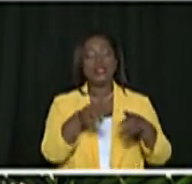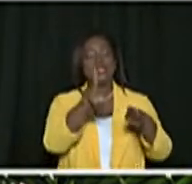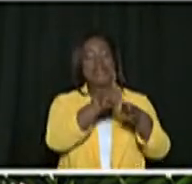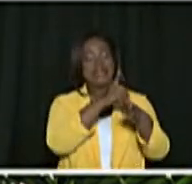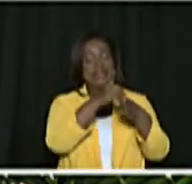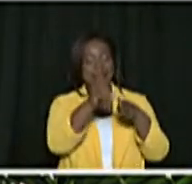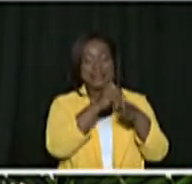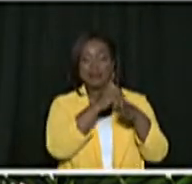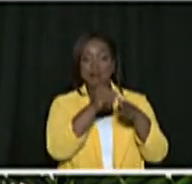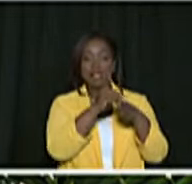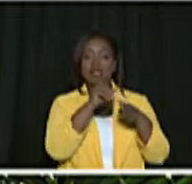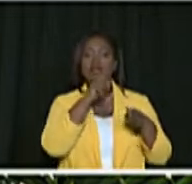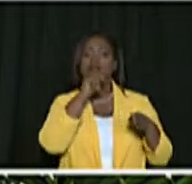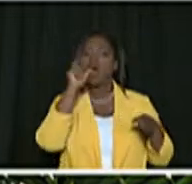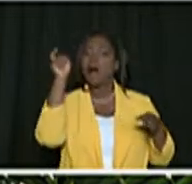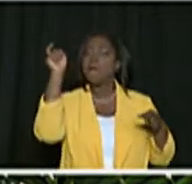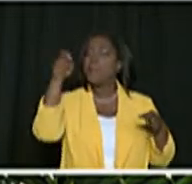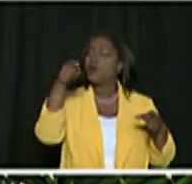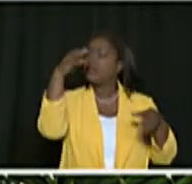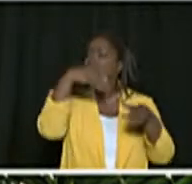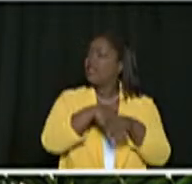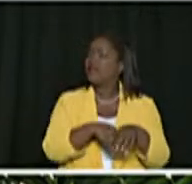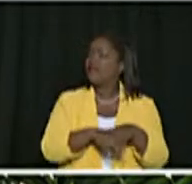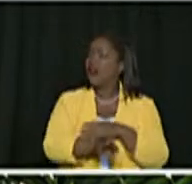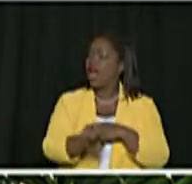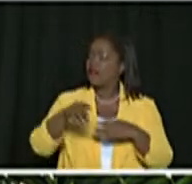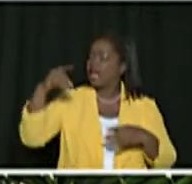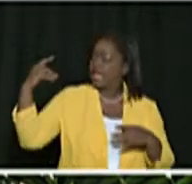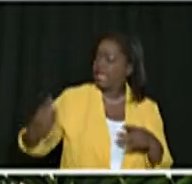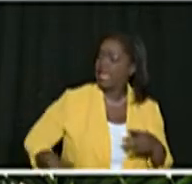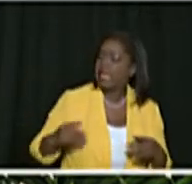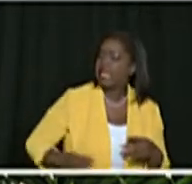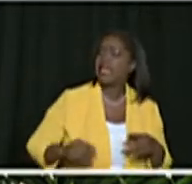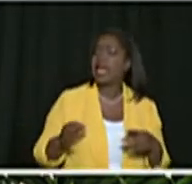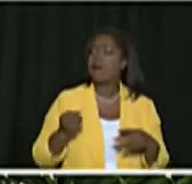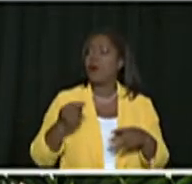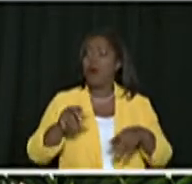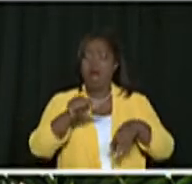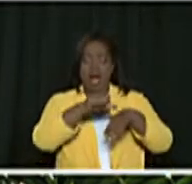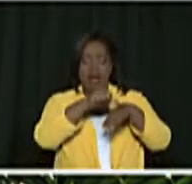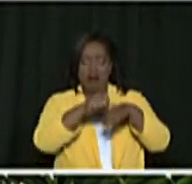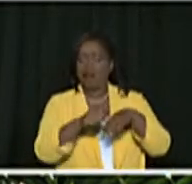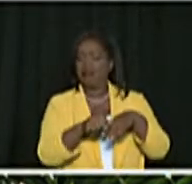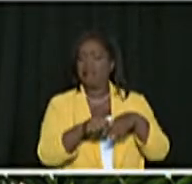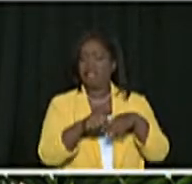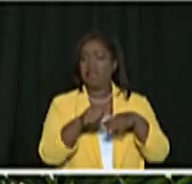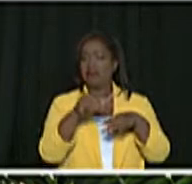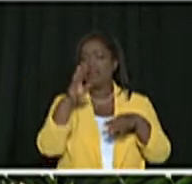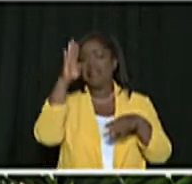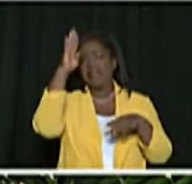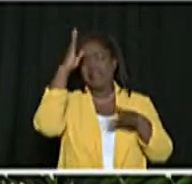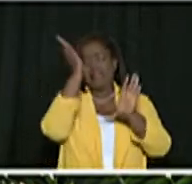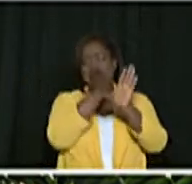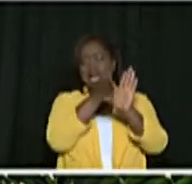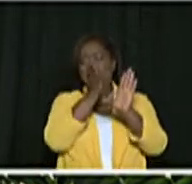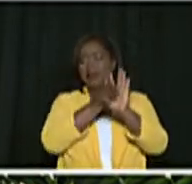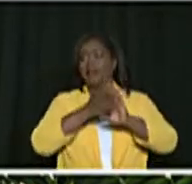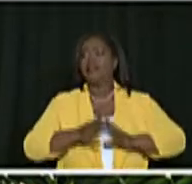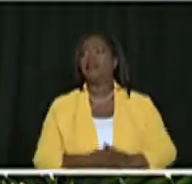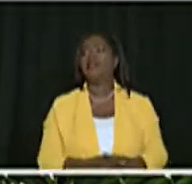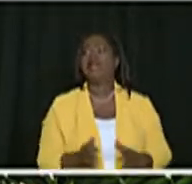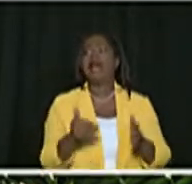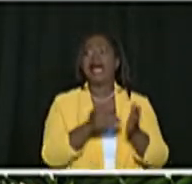them emotionally or psychologically. So that's my take. And again, we're moving